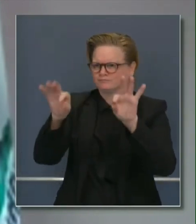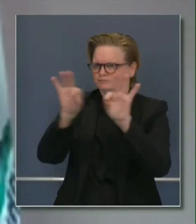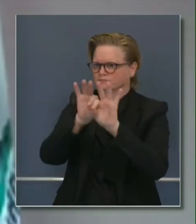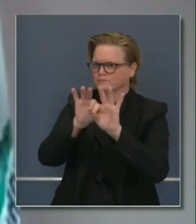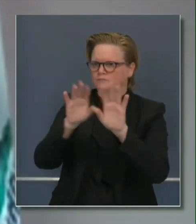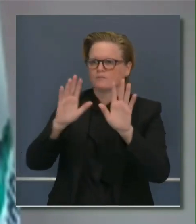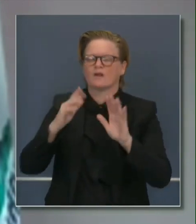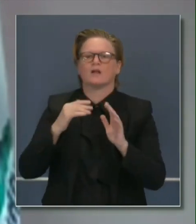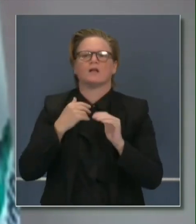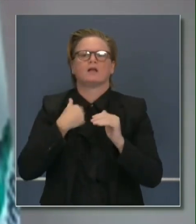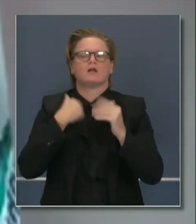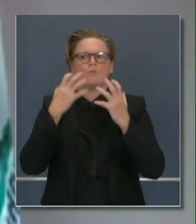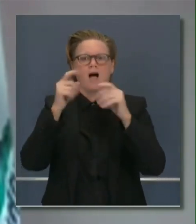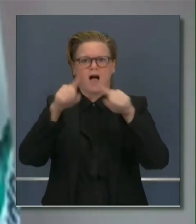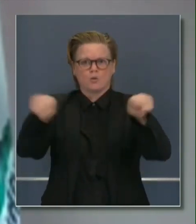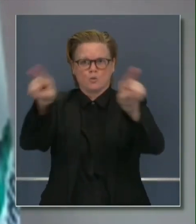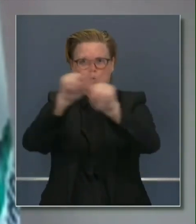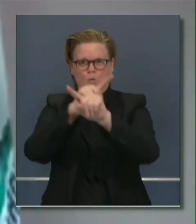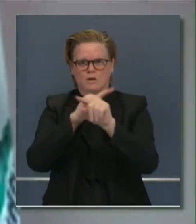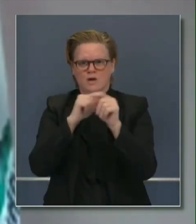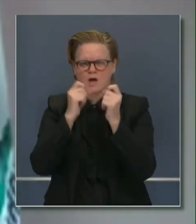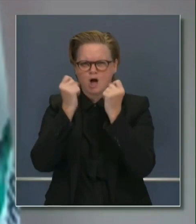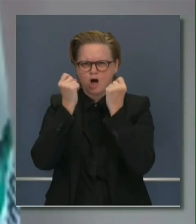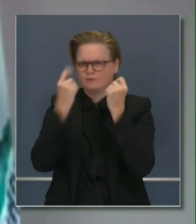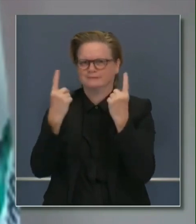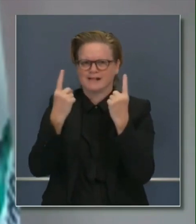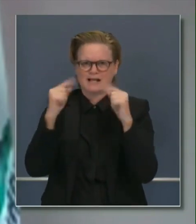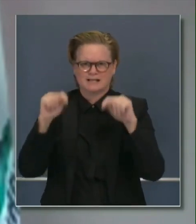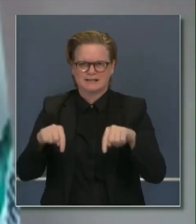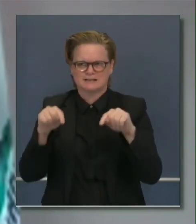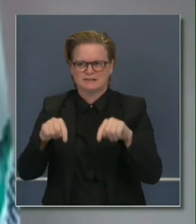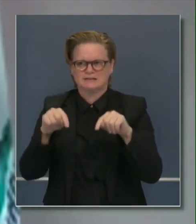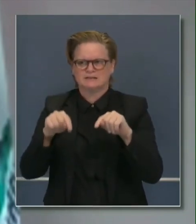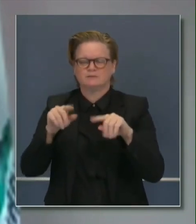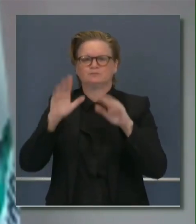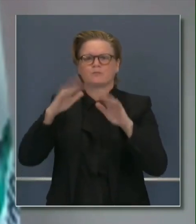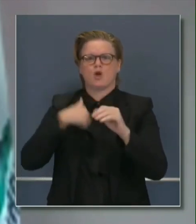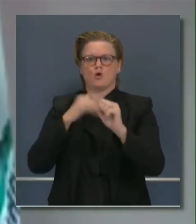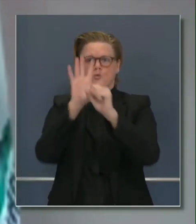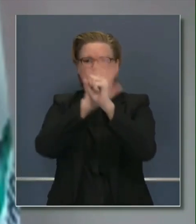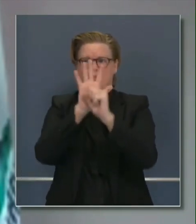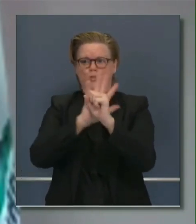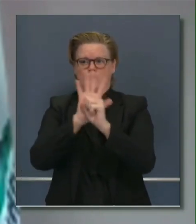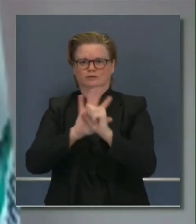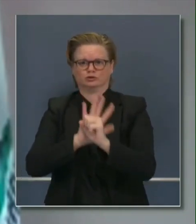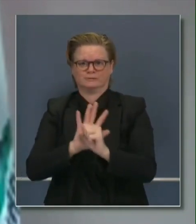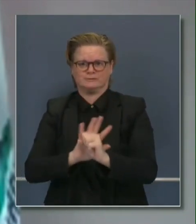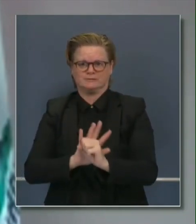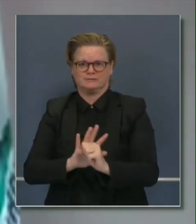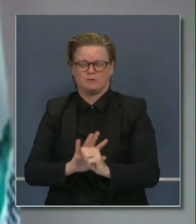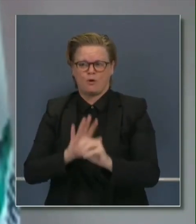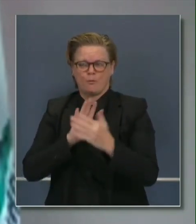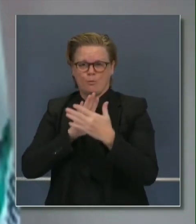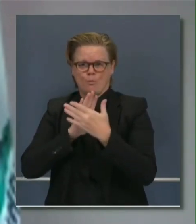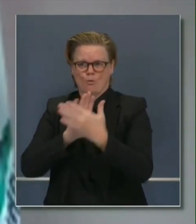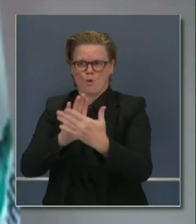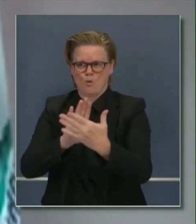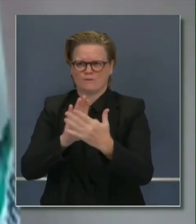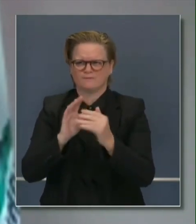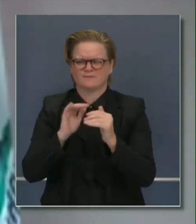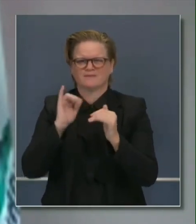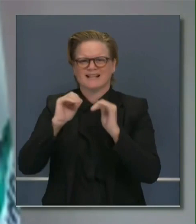it. We are using a regional approach in part because that is how hospitals